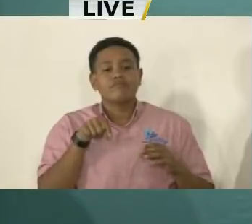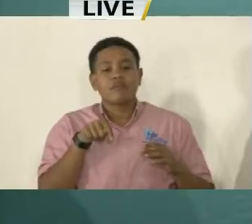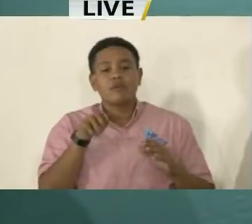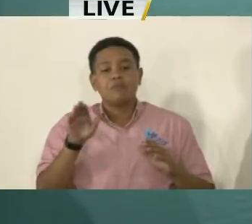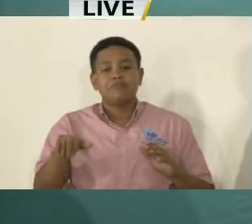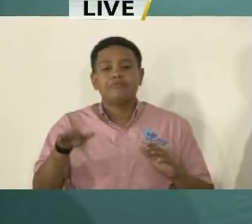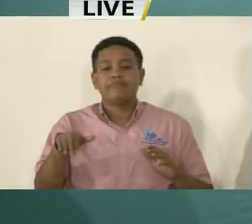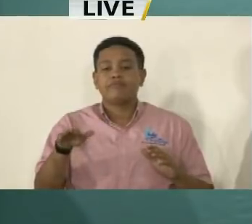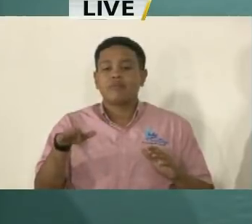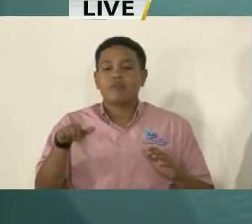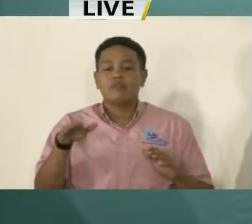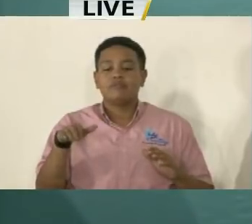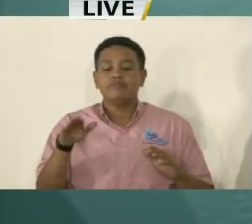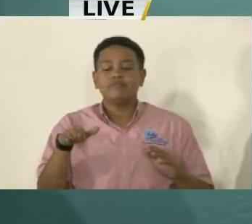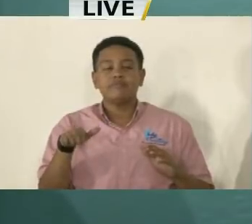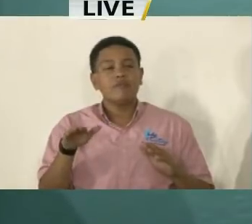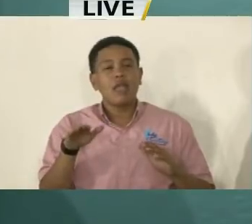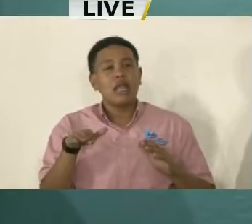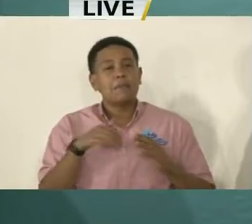parliamentary